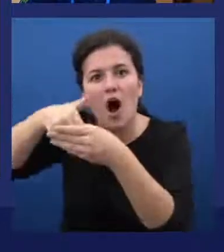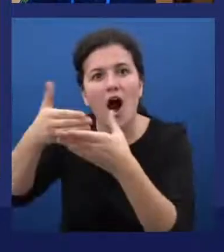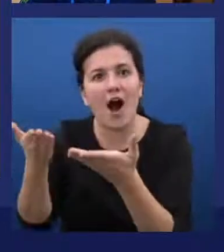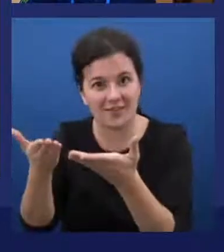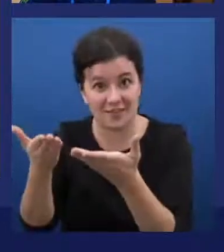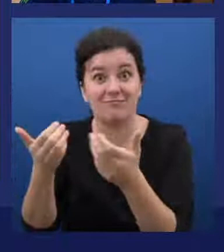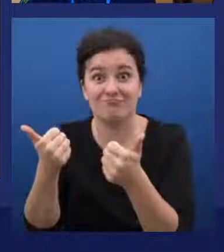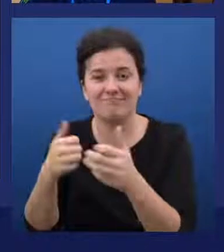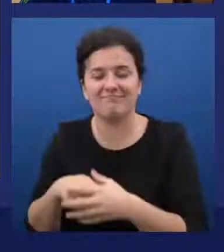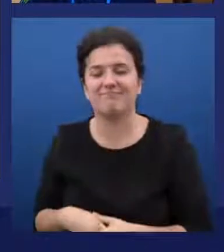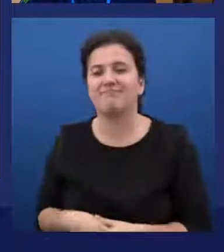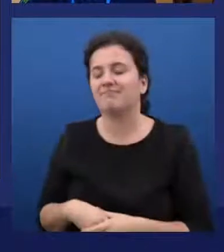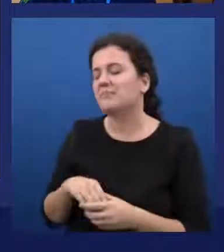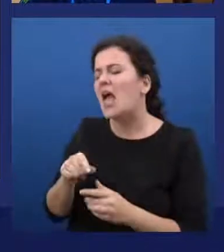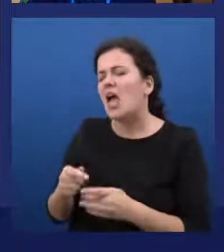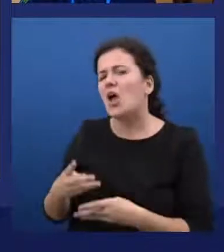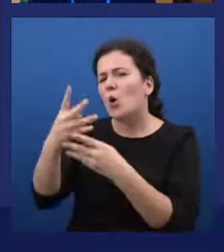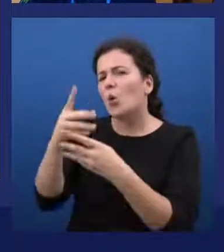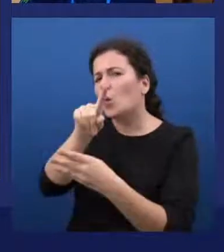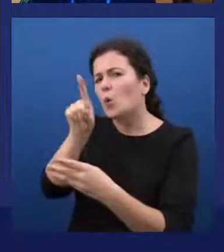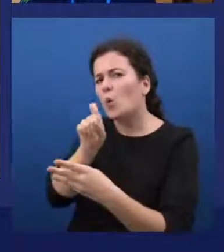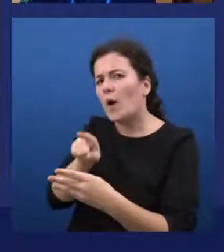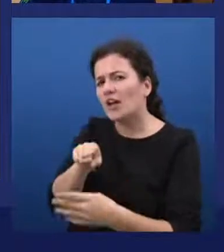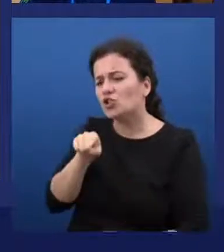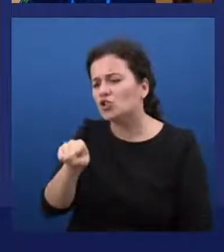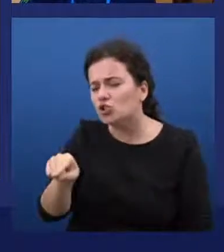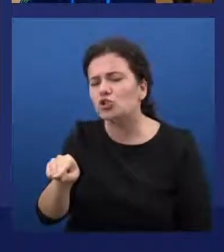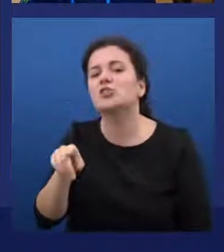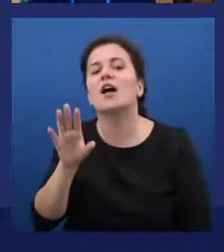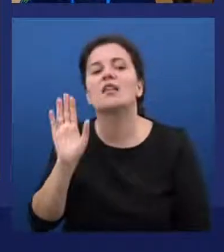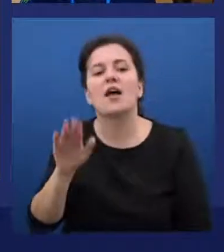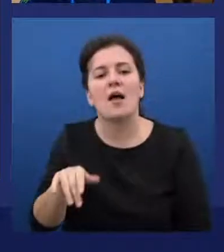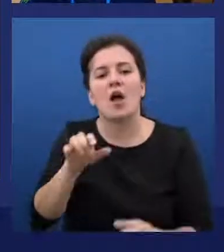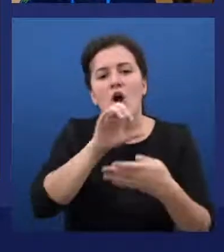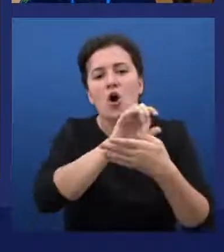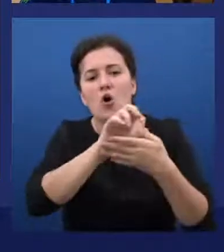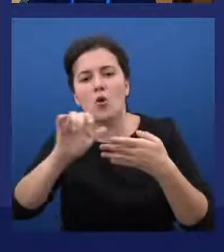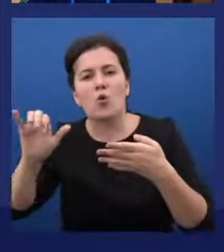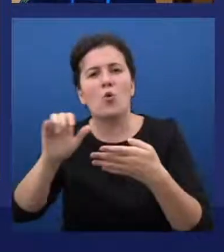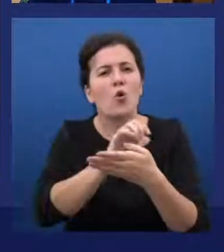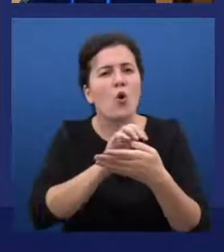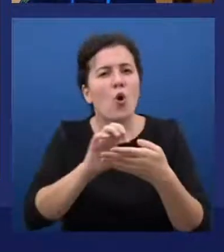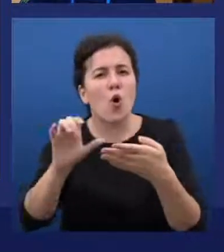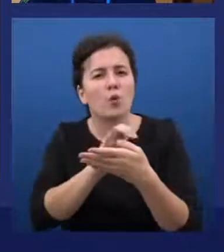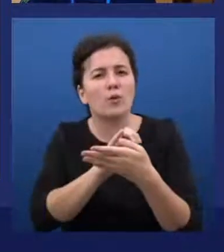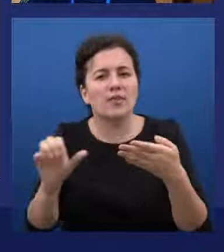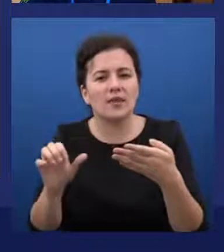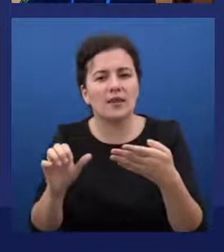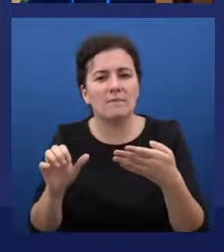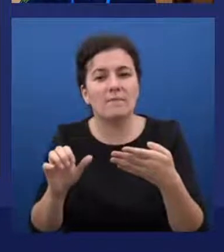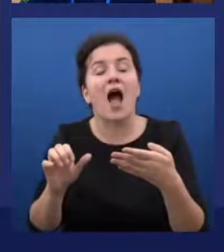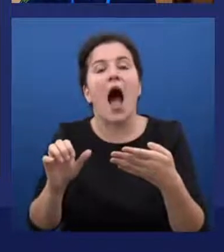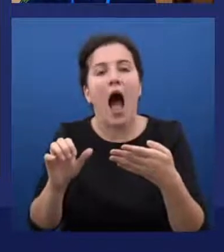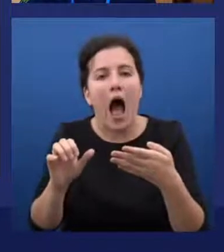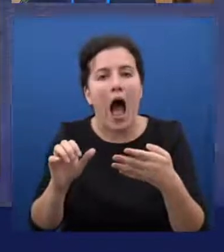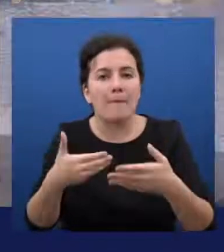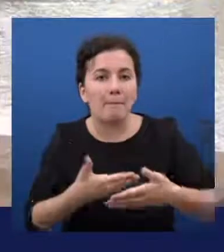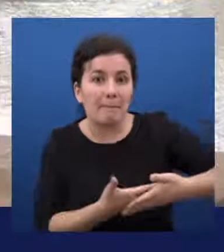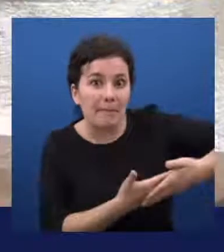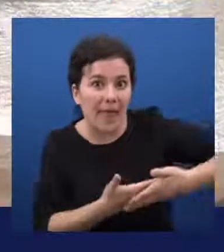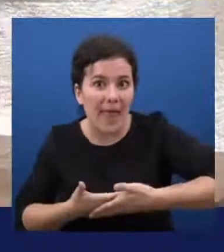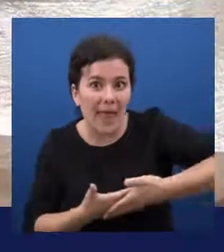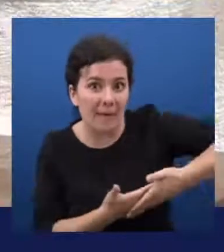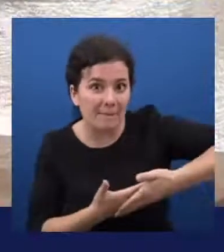Matt, his wife is doing research about coding infant and parent interactions, reading babies' minds. I wish I could read